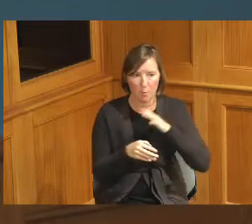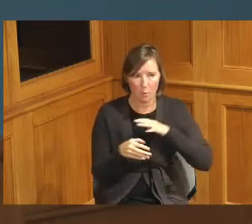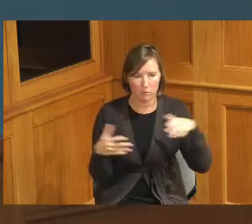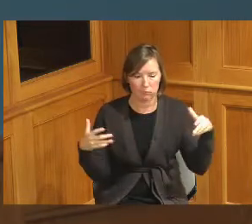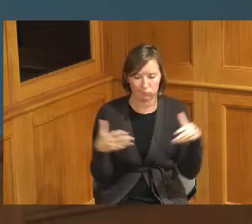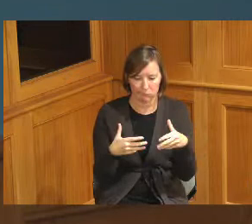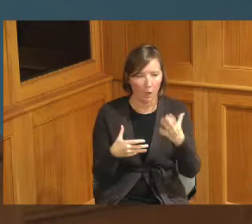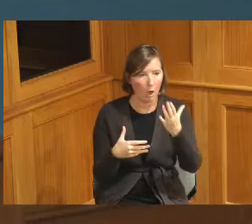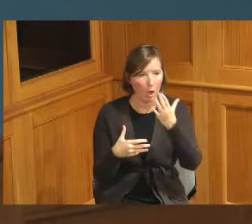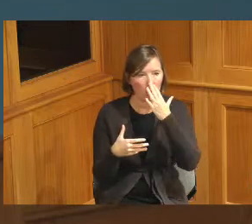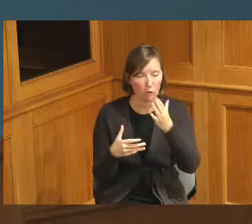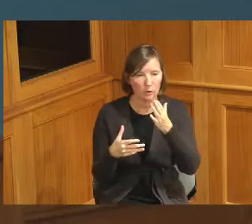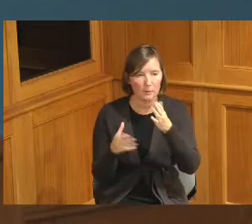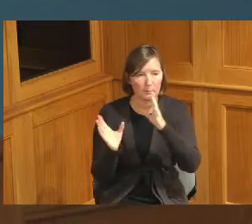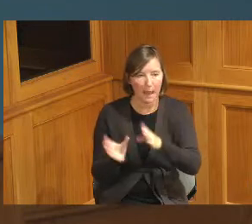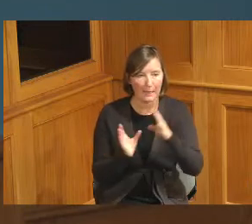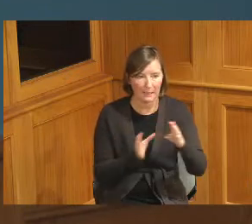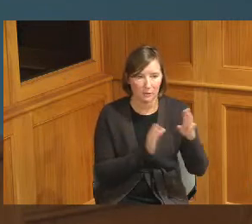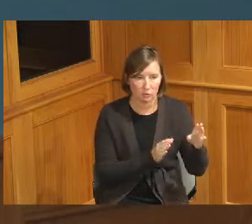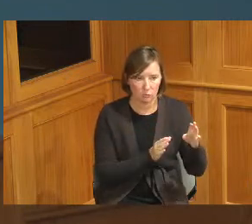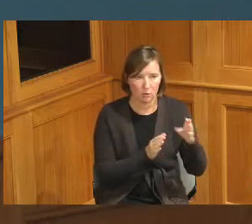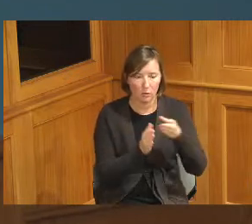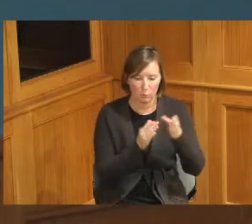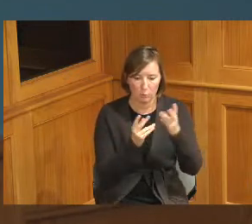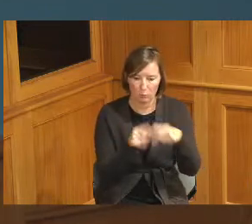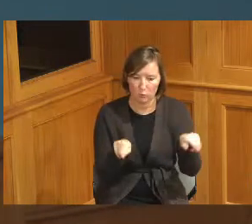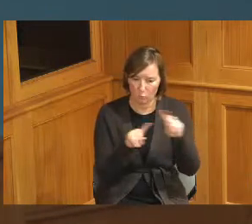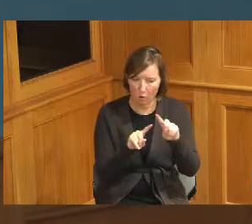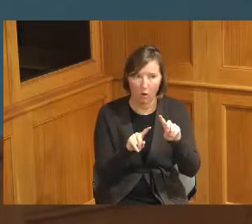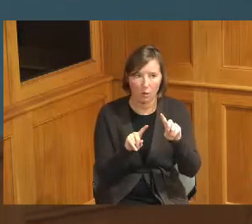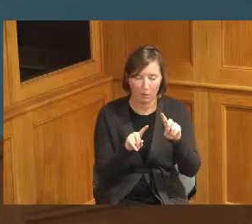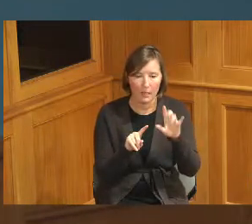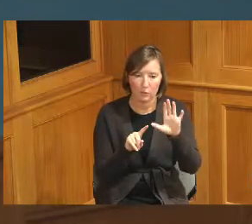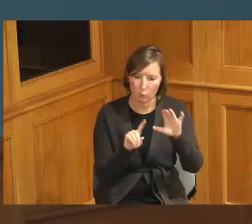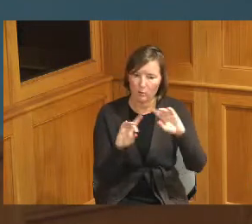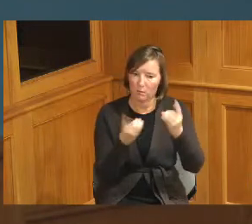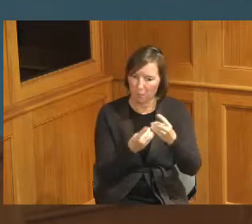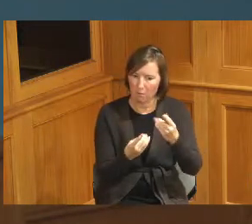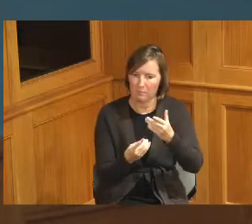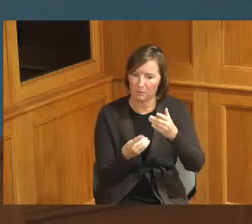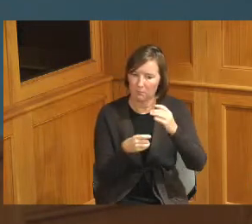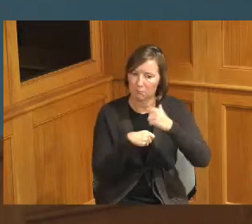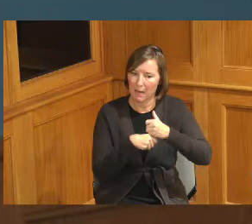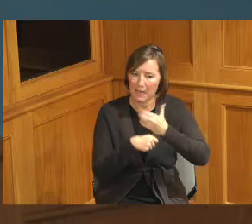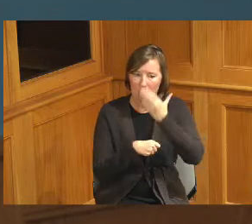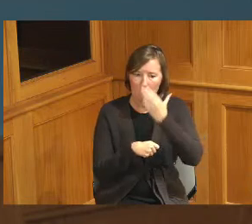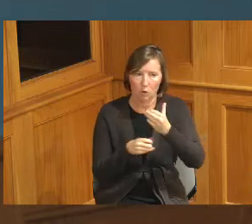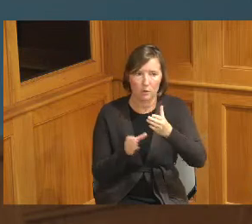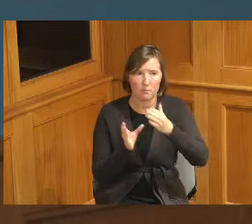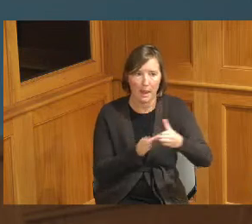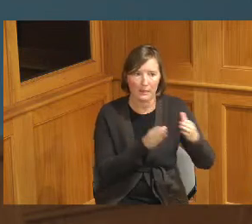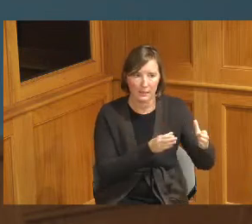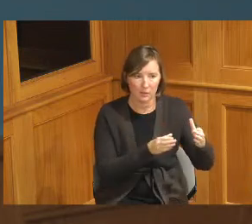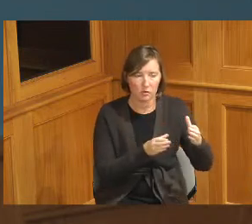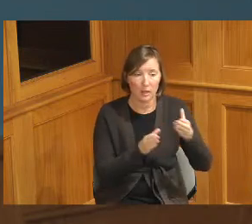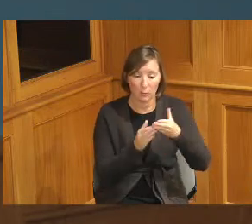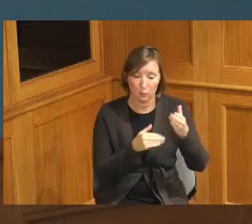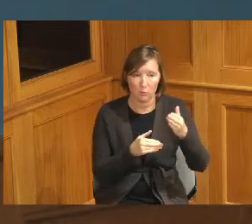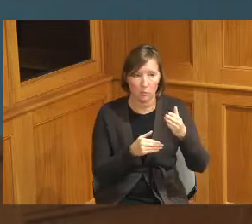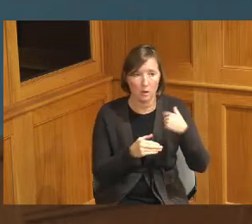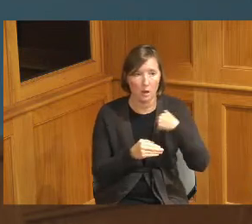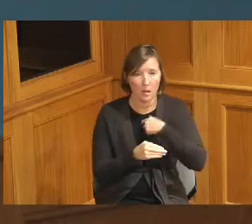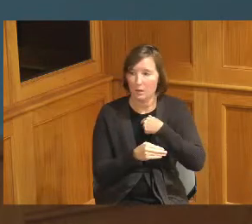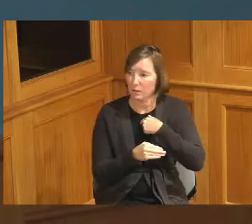good package through you all, HR department, parental leave, which